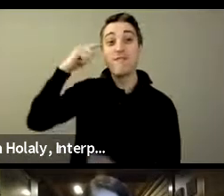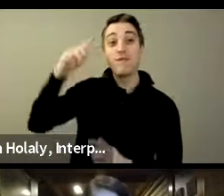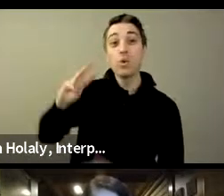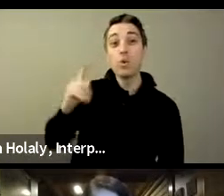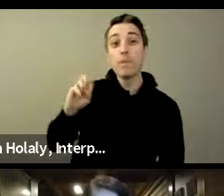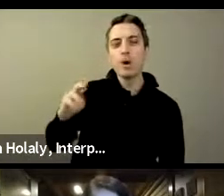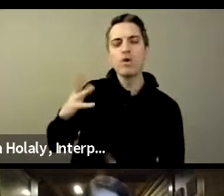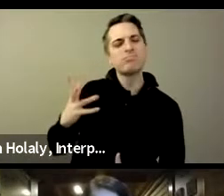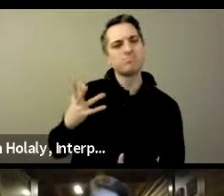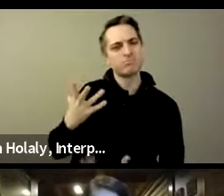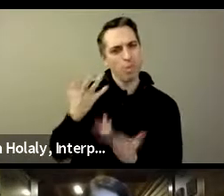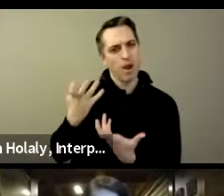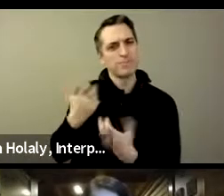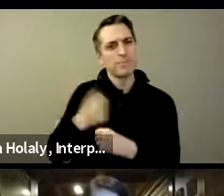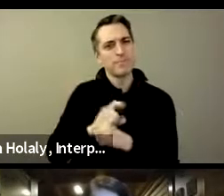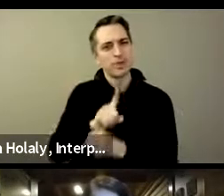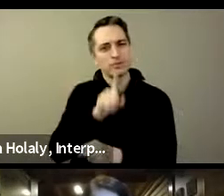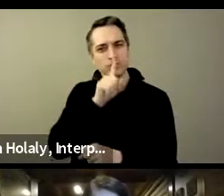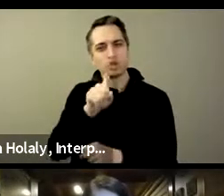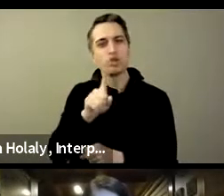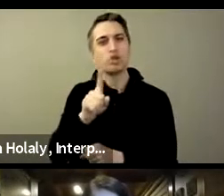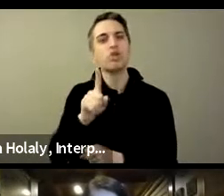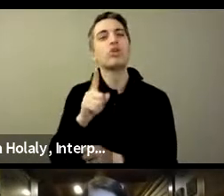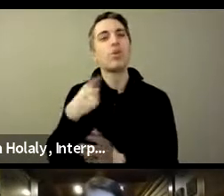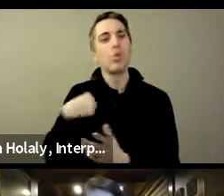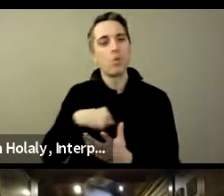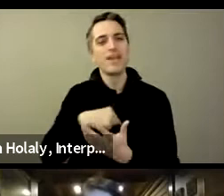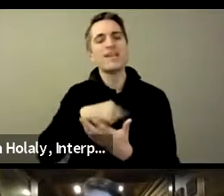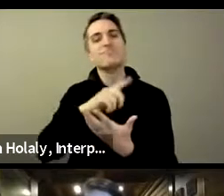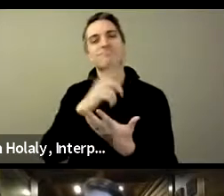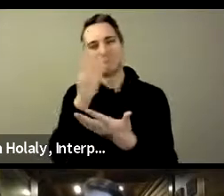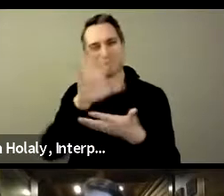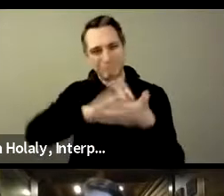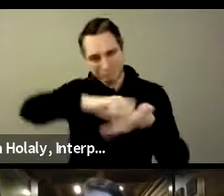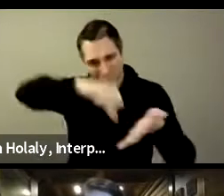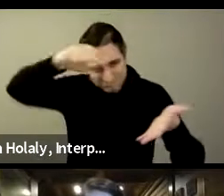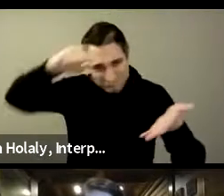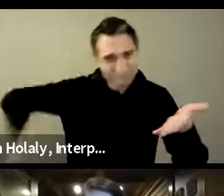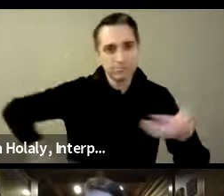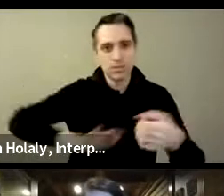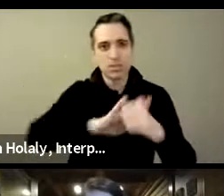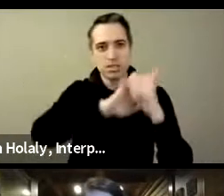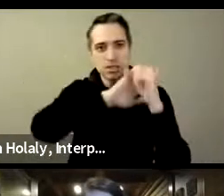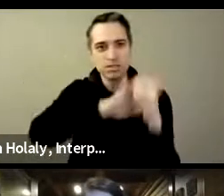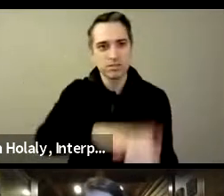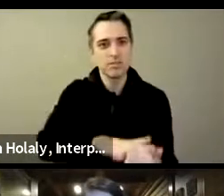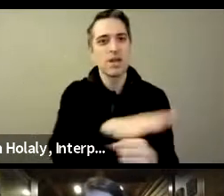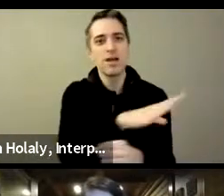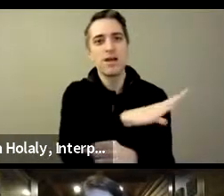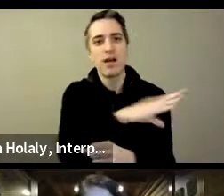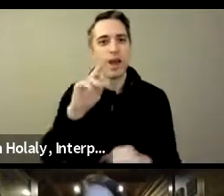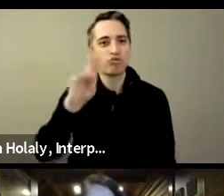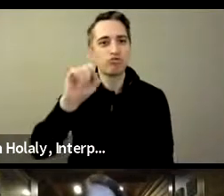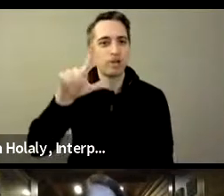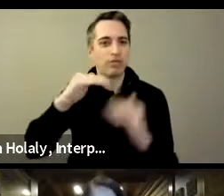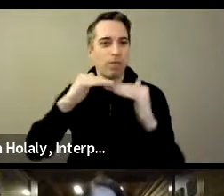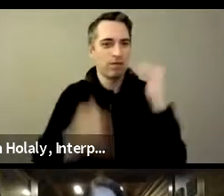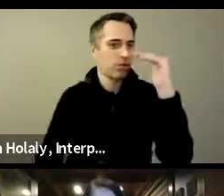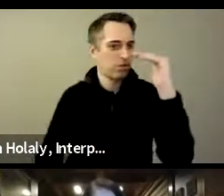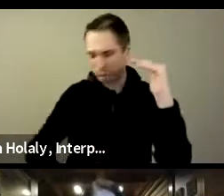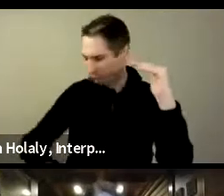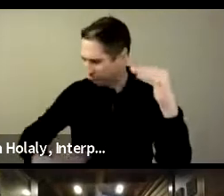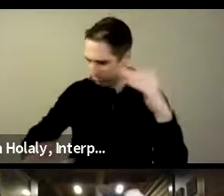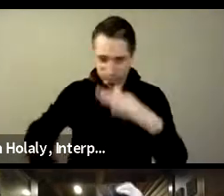recommend policies and actions to eradicate and prevent discrimination and racial inequity. We also will seek to remedy